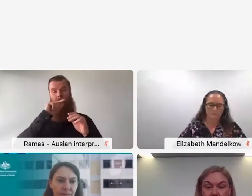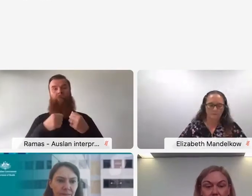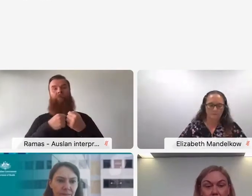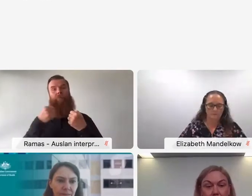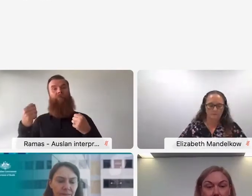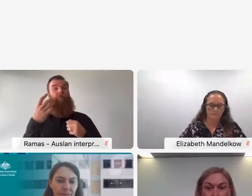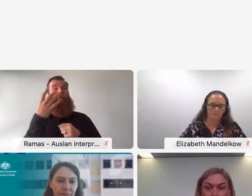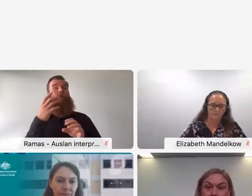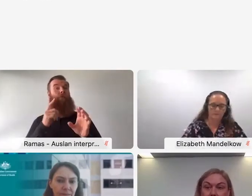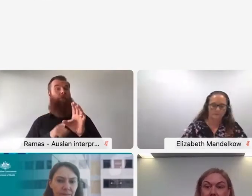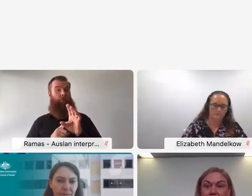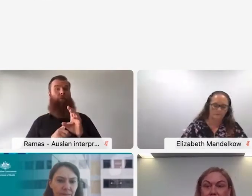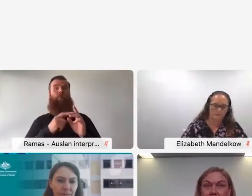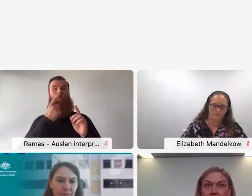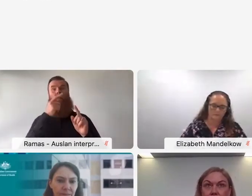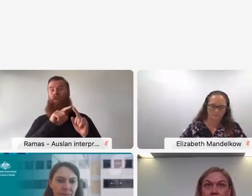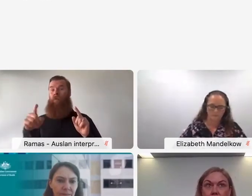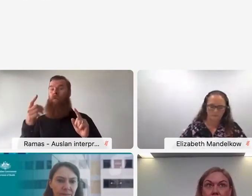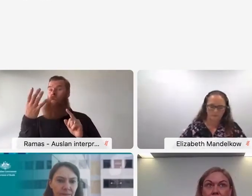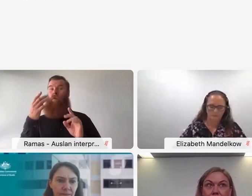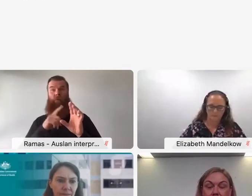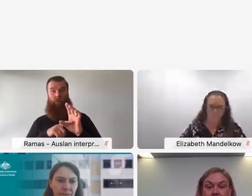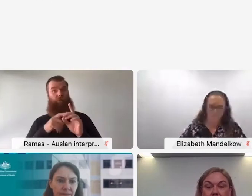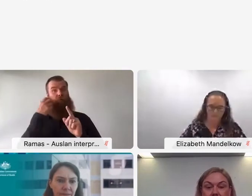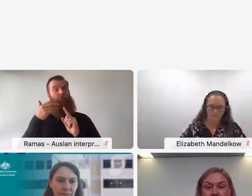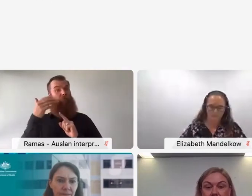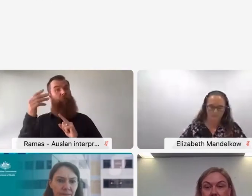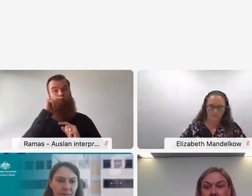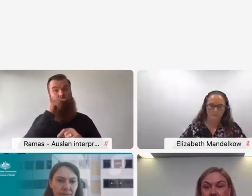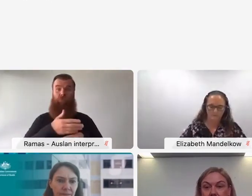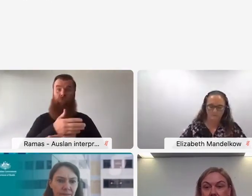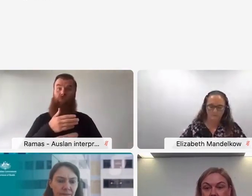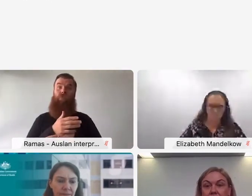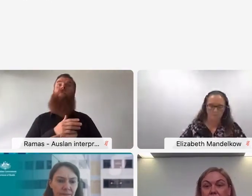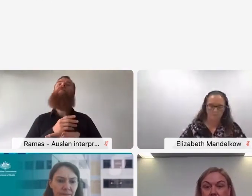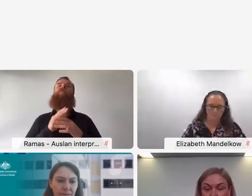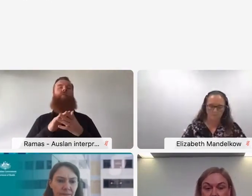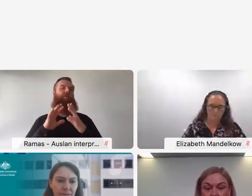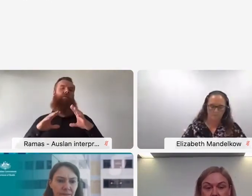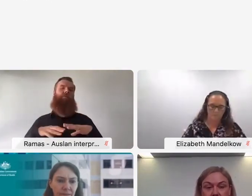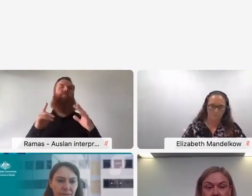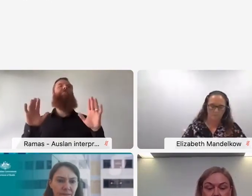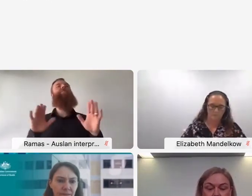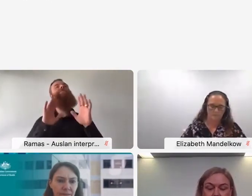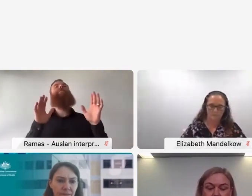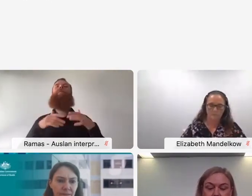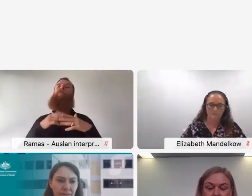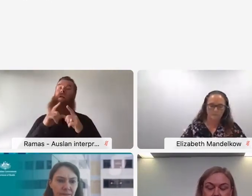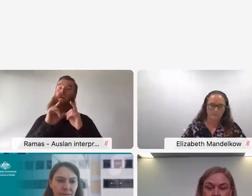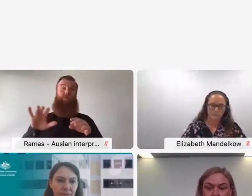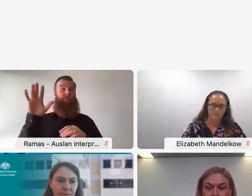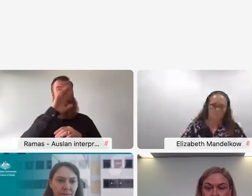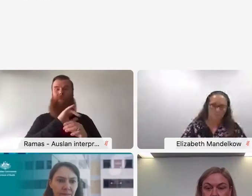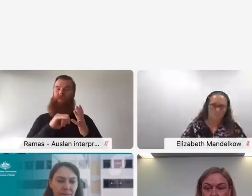year period, as it would be, obviously they'll take regular leave like any Australian employee takes, and they can head back in country and visit